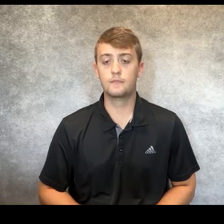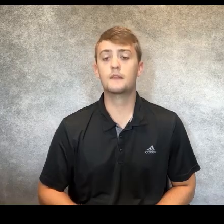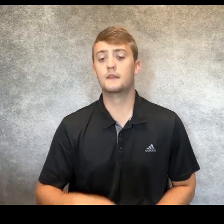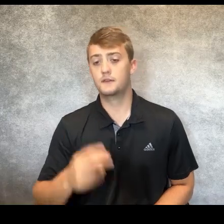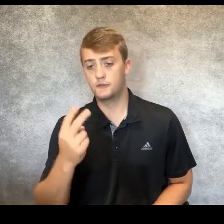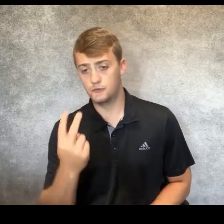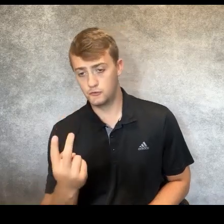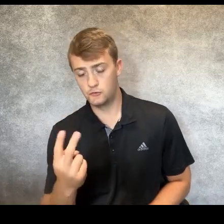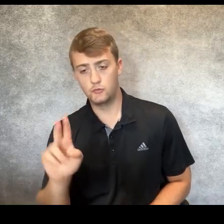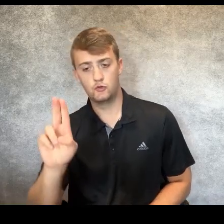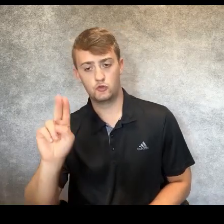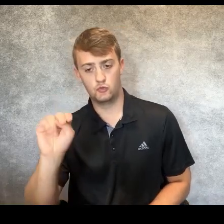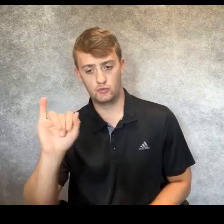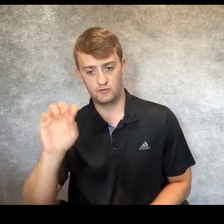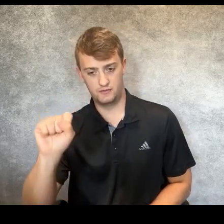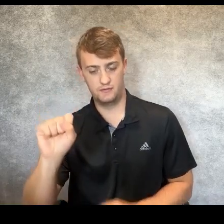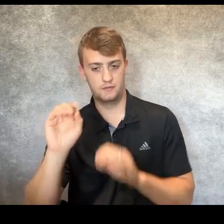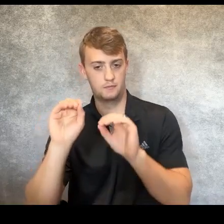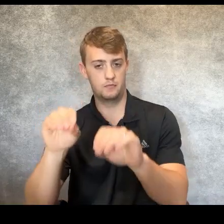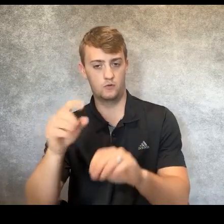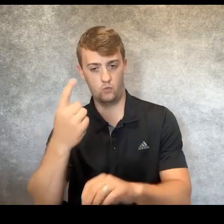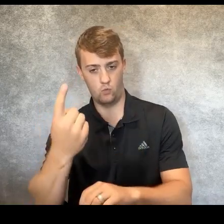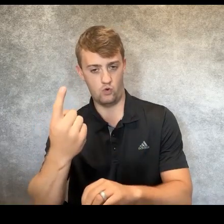and 2 units in the ones column.